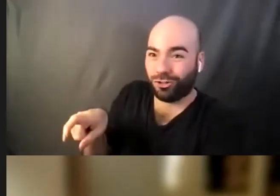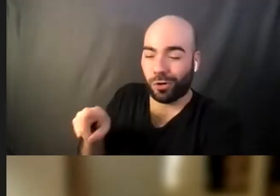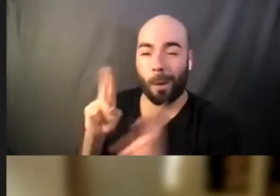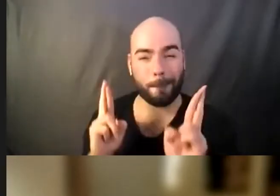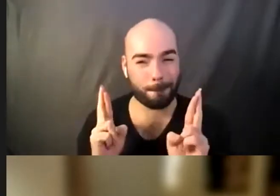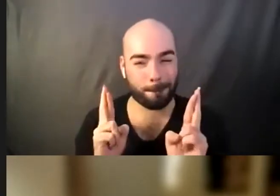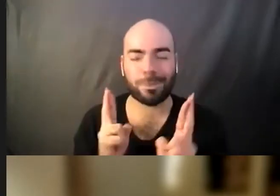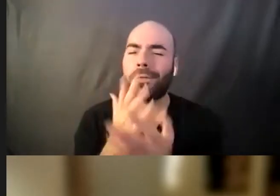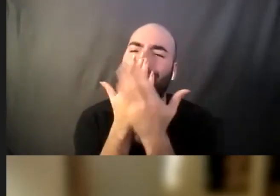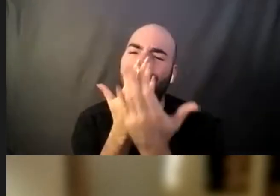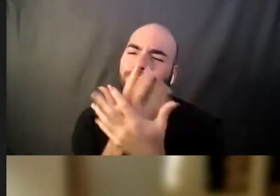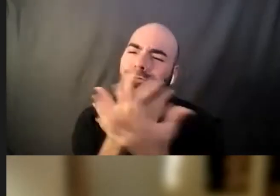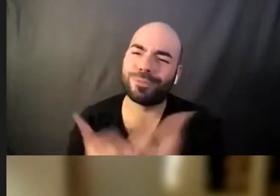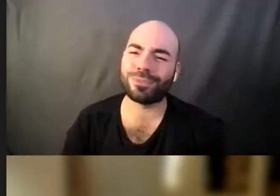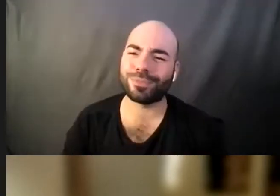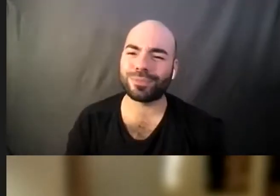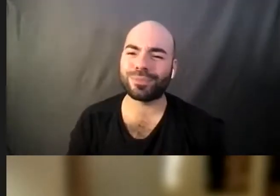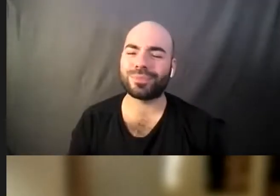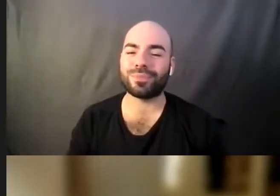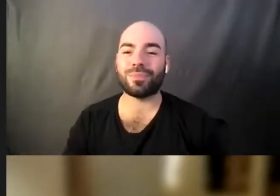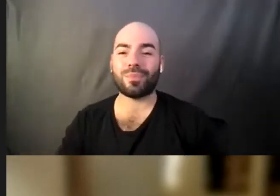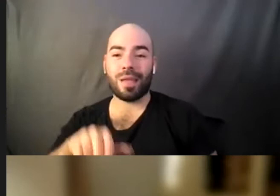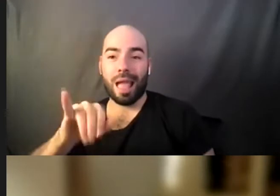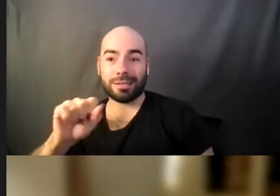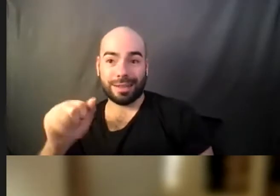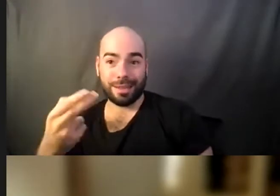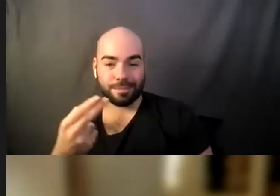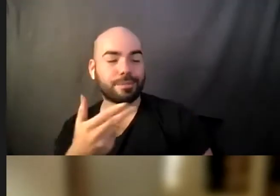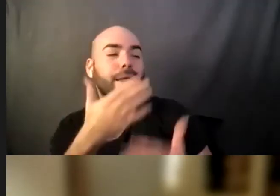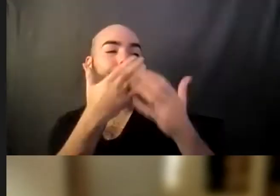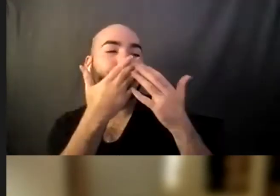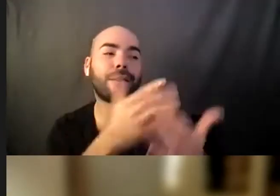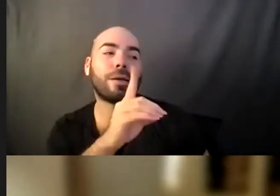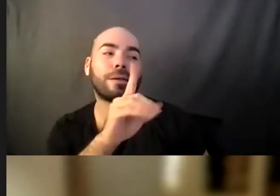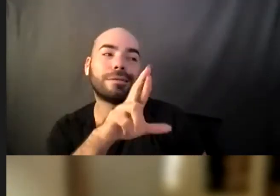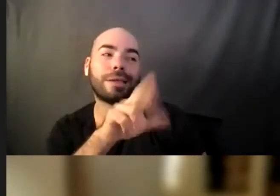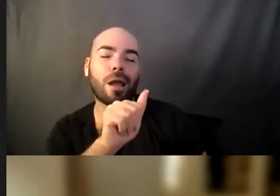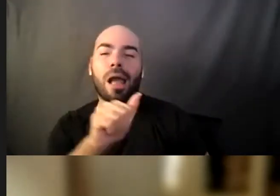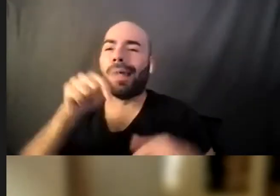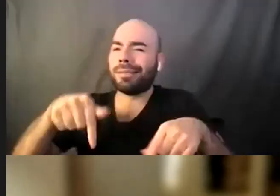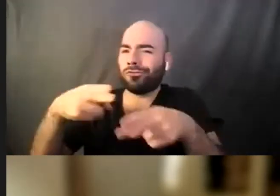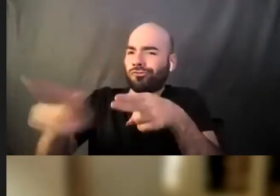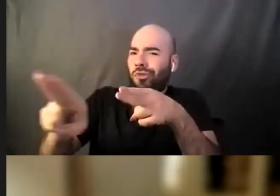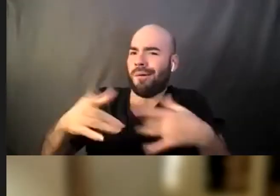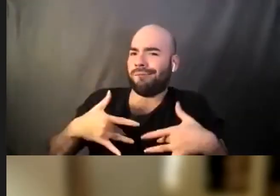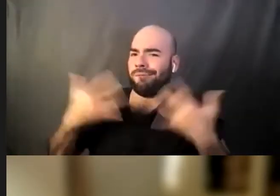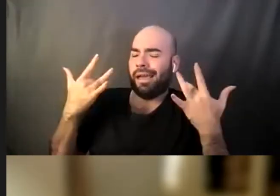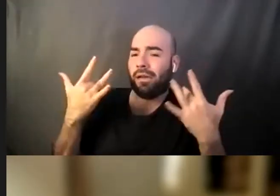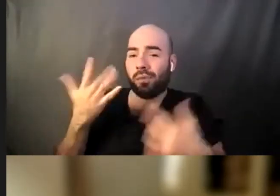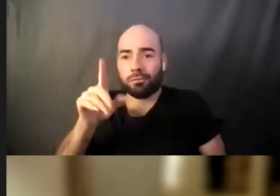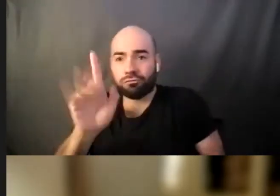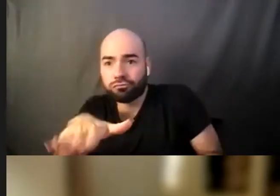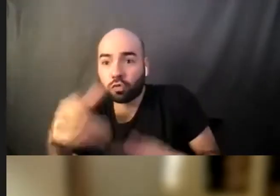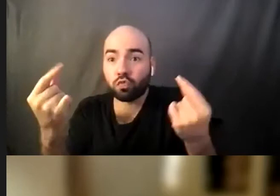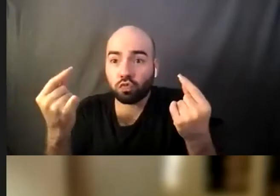Thank you so much. Thank you so much, Dara. So because this is a shorter event, we ask you to type your questions